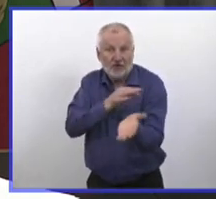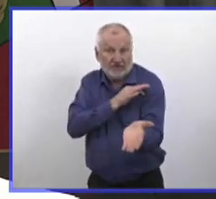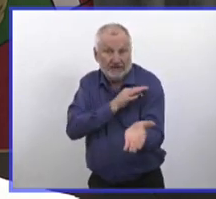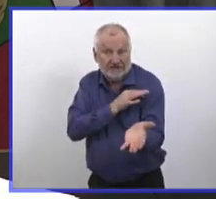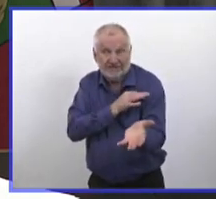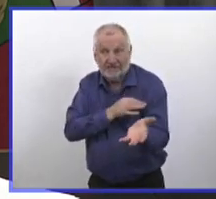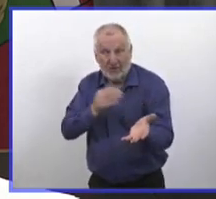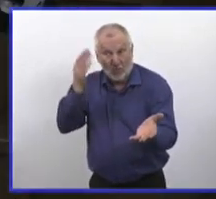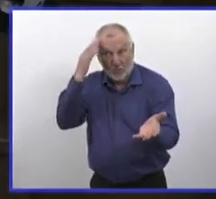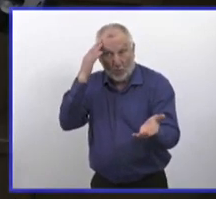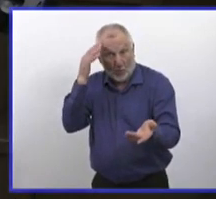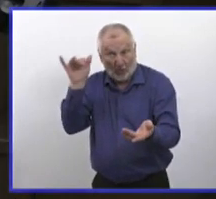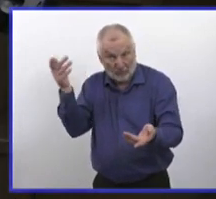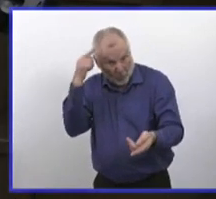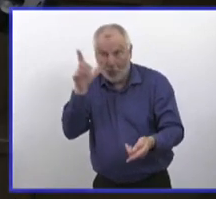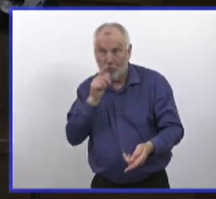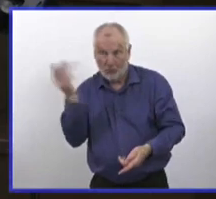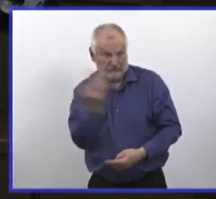status.